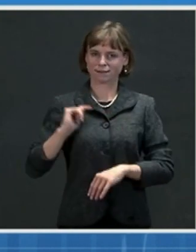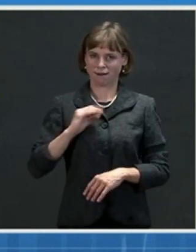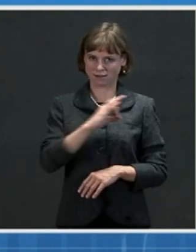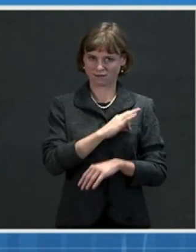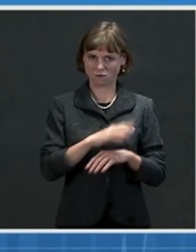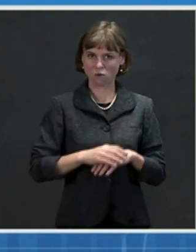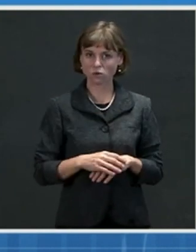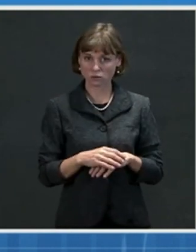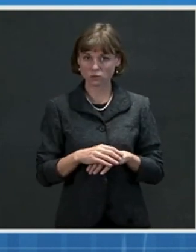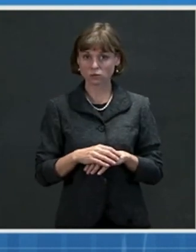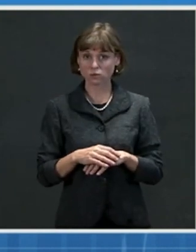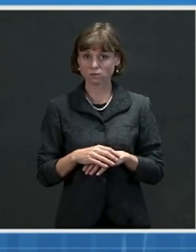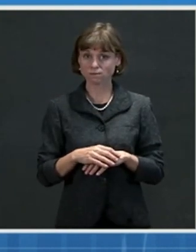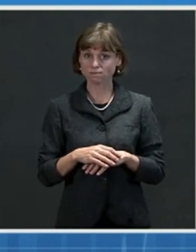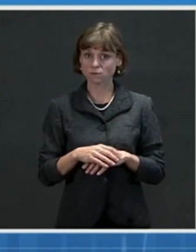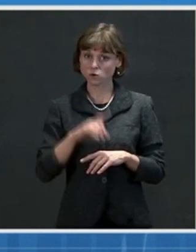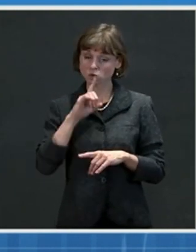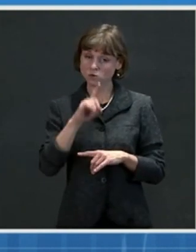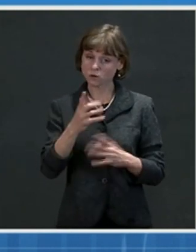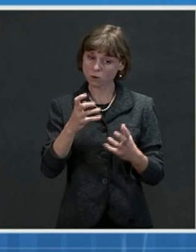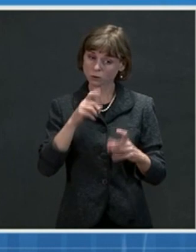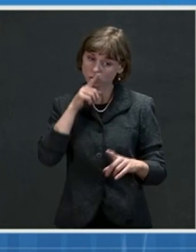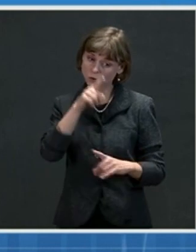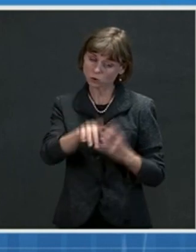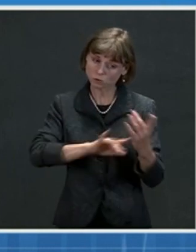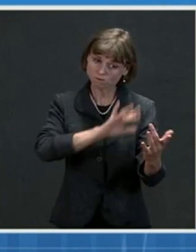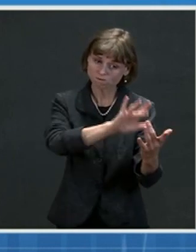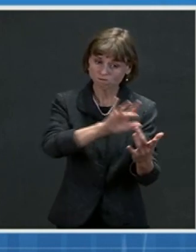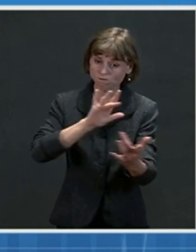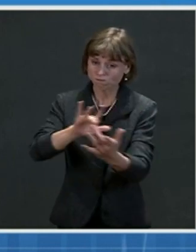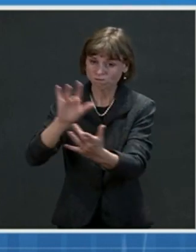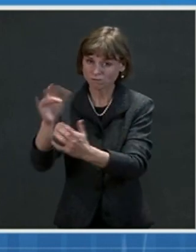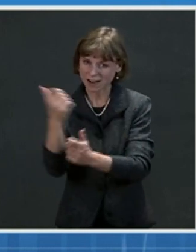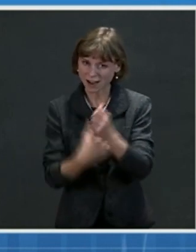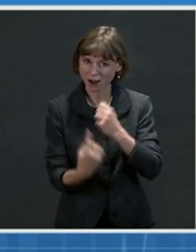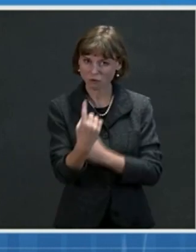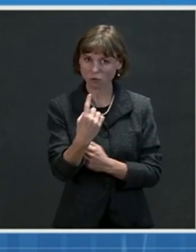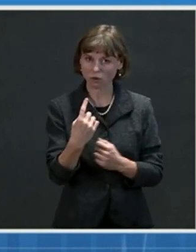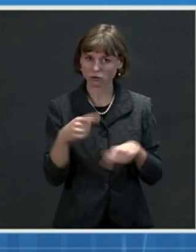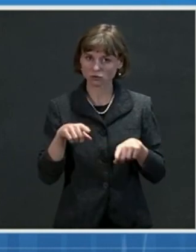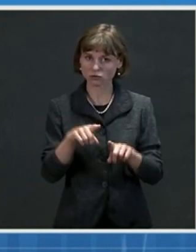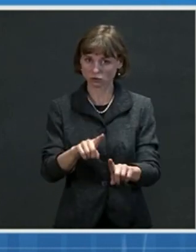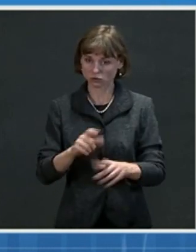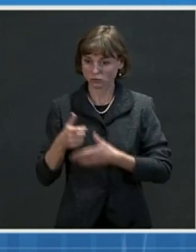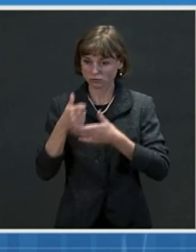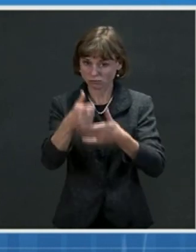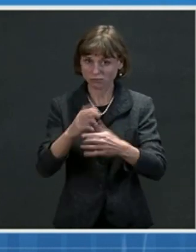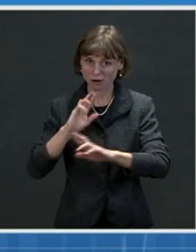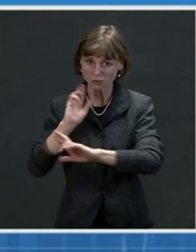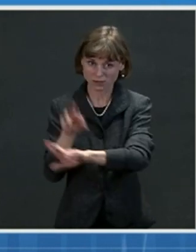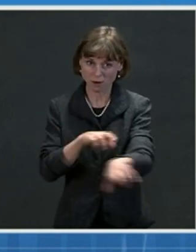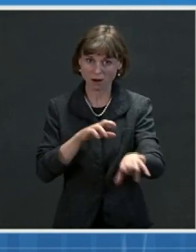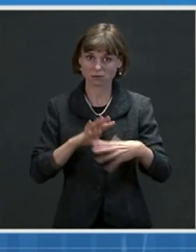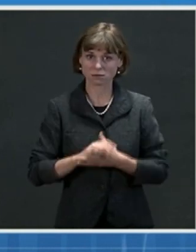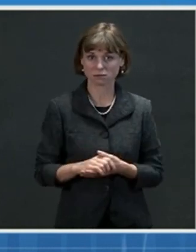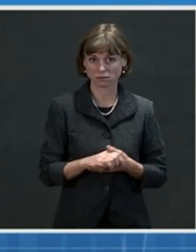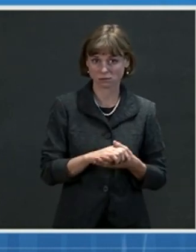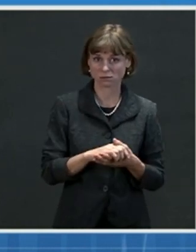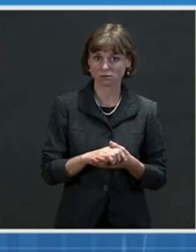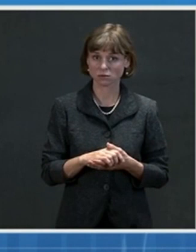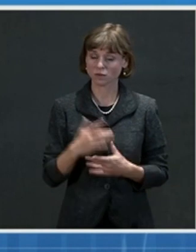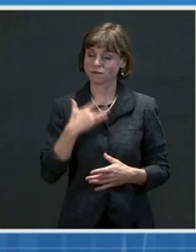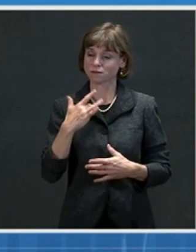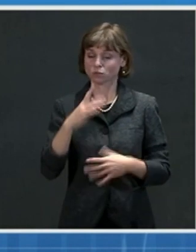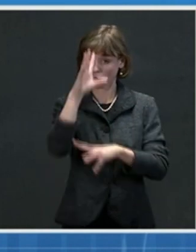every person in our response is something that the President and Vice President feel very strongly about. On his second day in